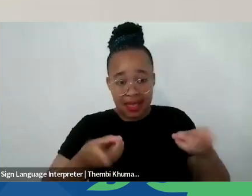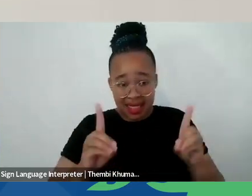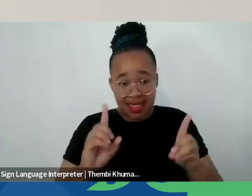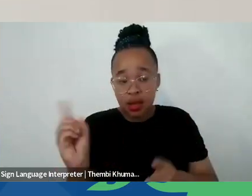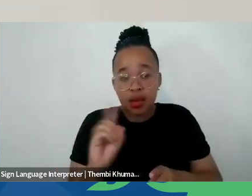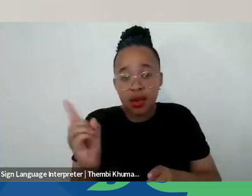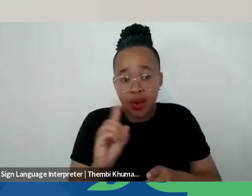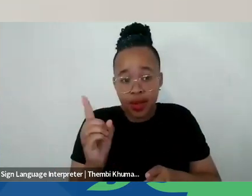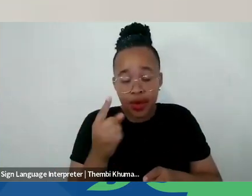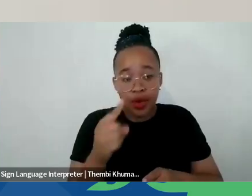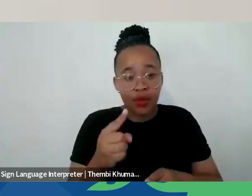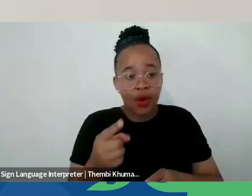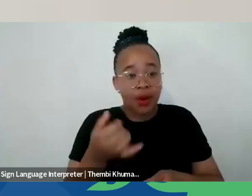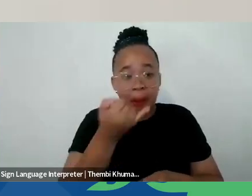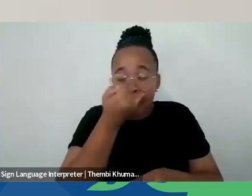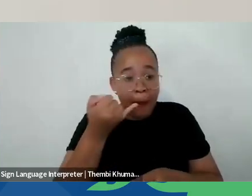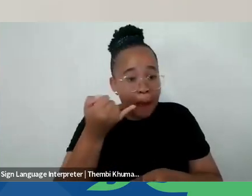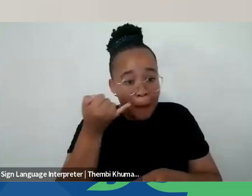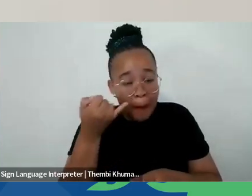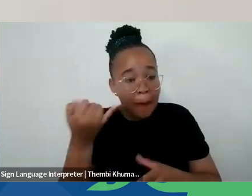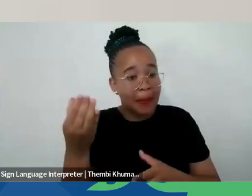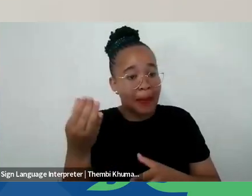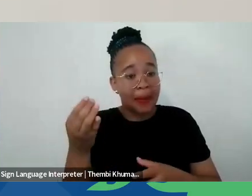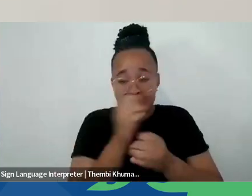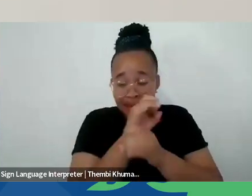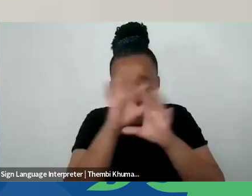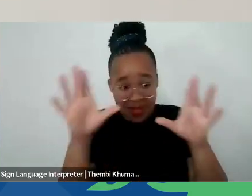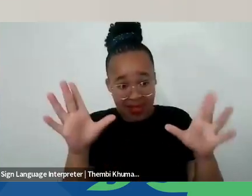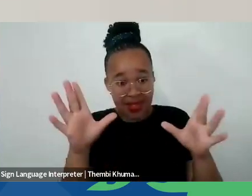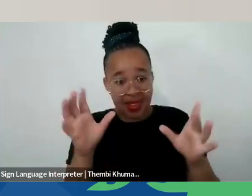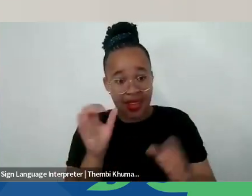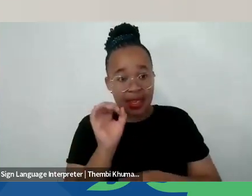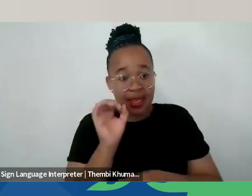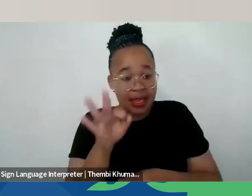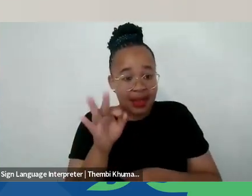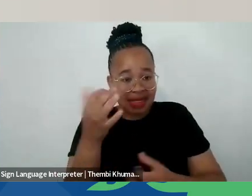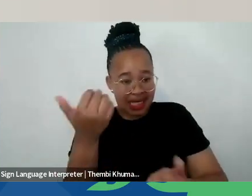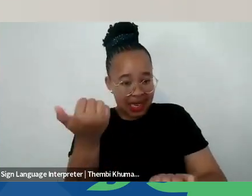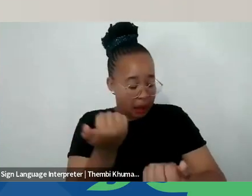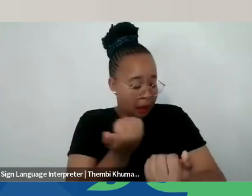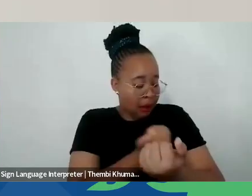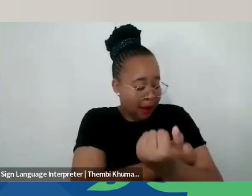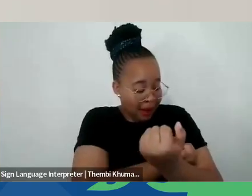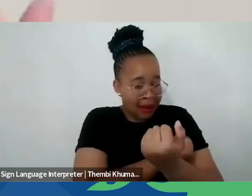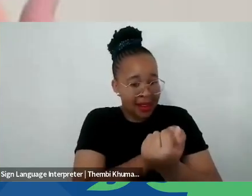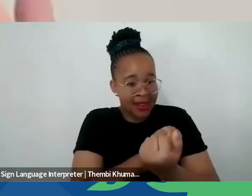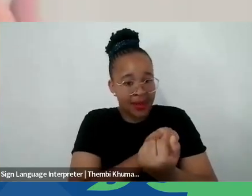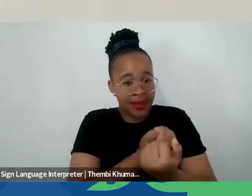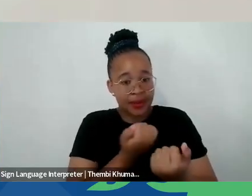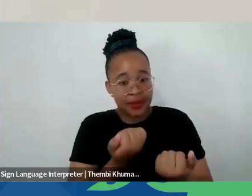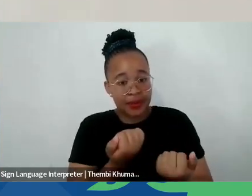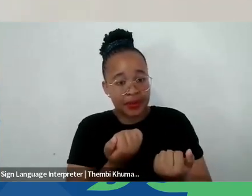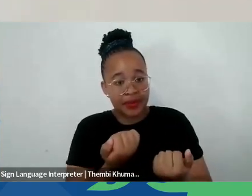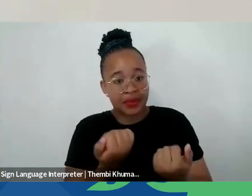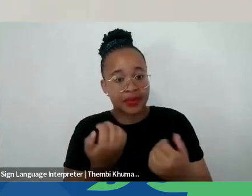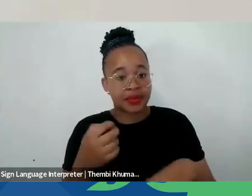all, crystal in especially if you come to injecting crystal, how to inject, making